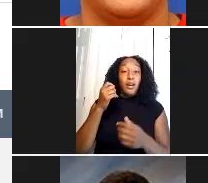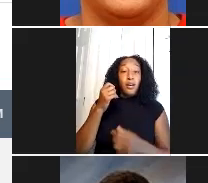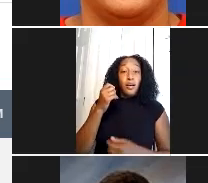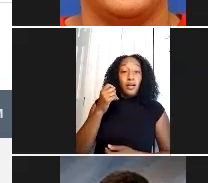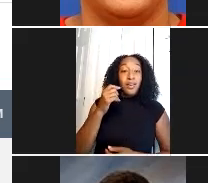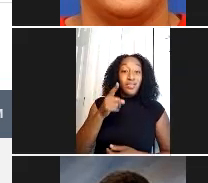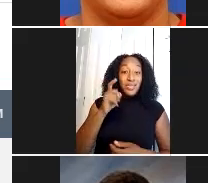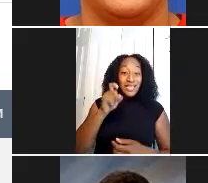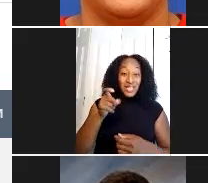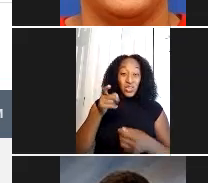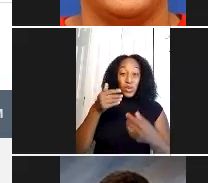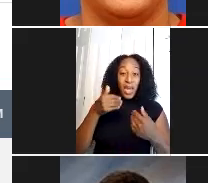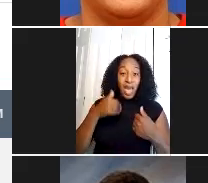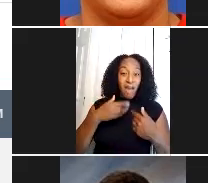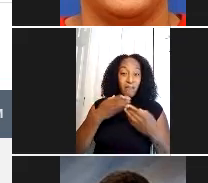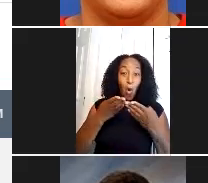overall